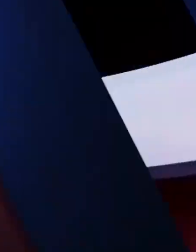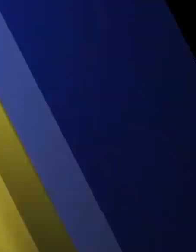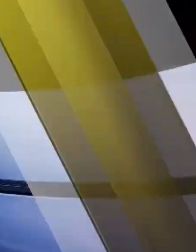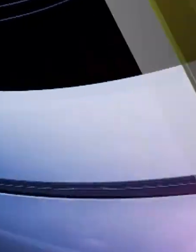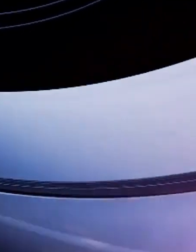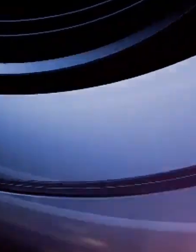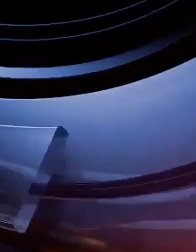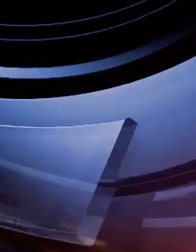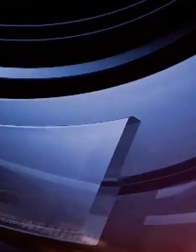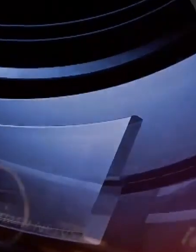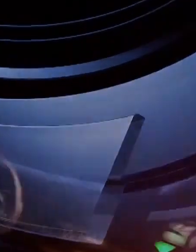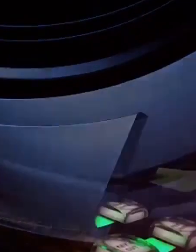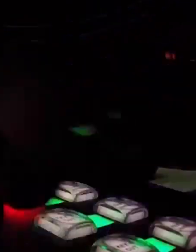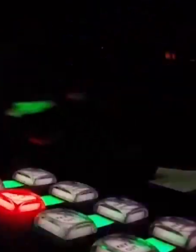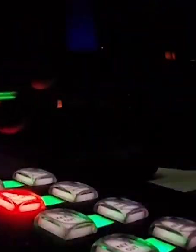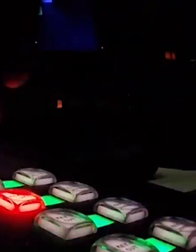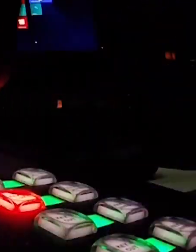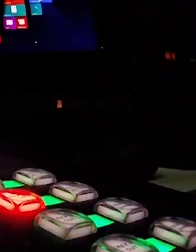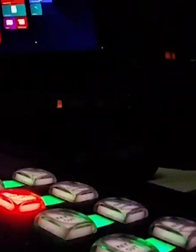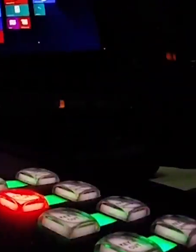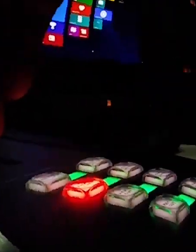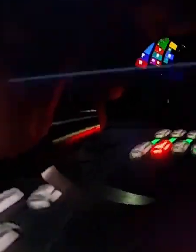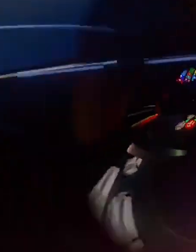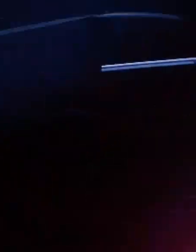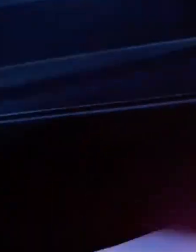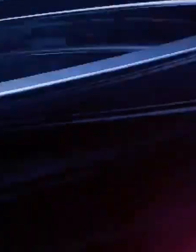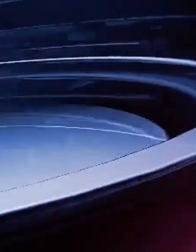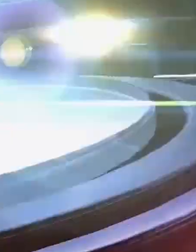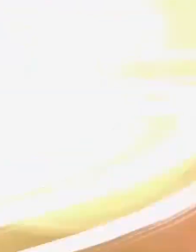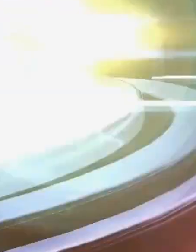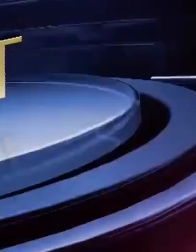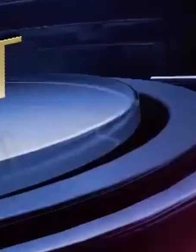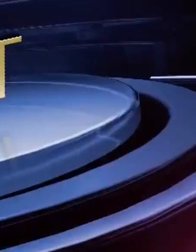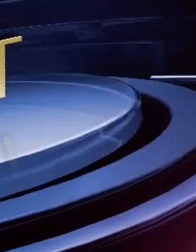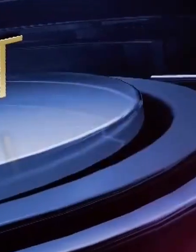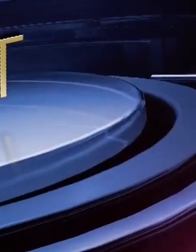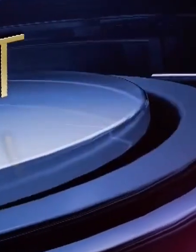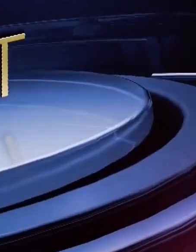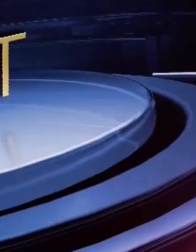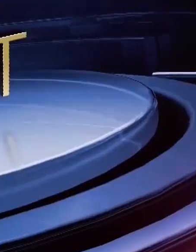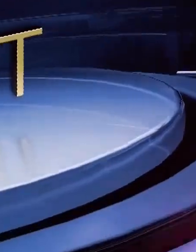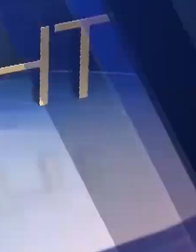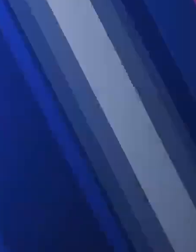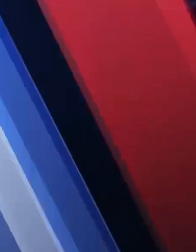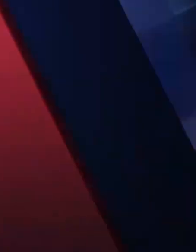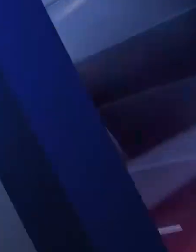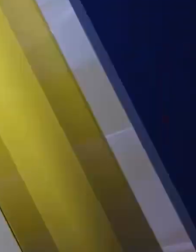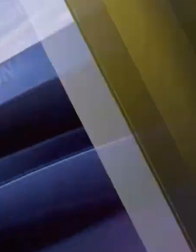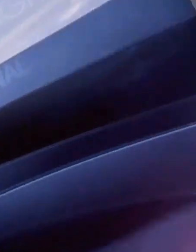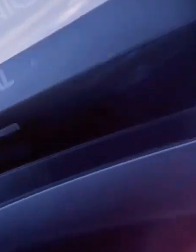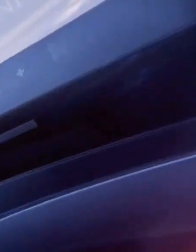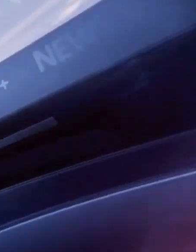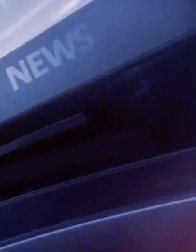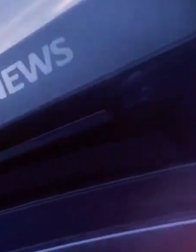broadcasting from our studios in the Pine St. Michael, this is CBC Newsnight, starting now.